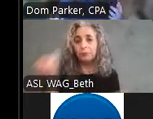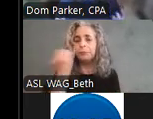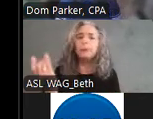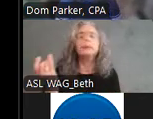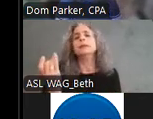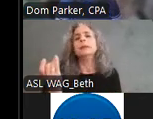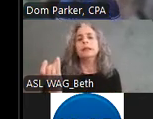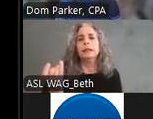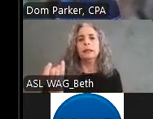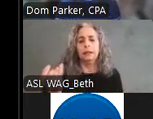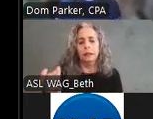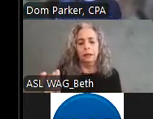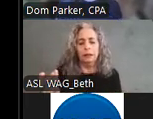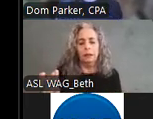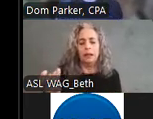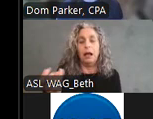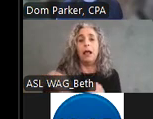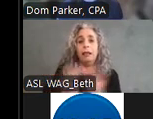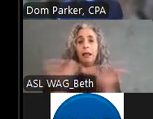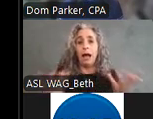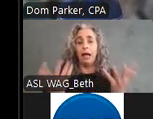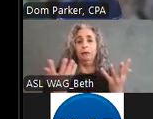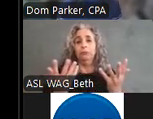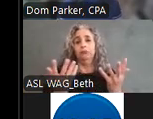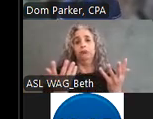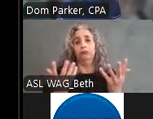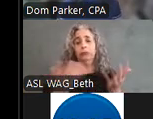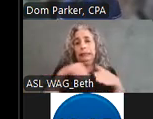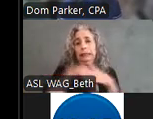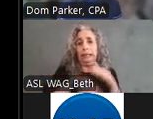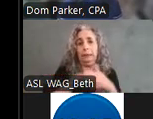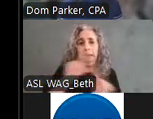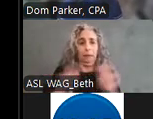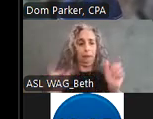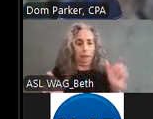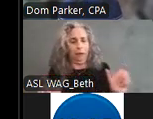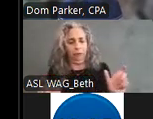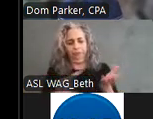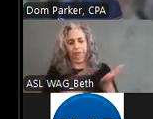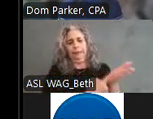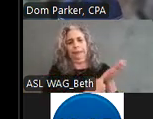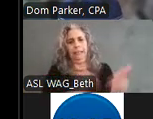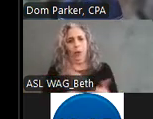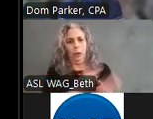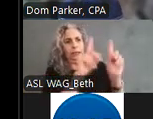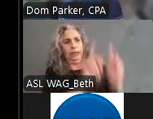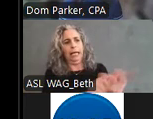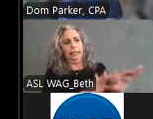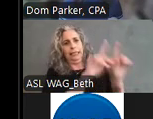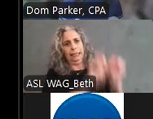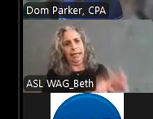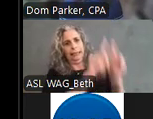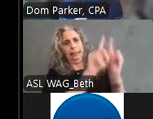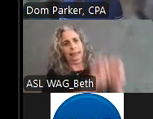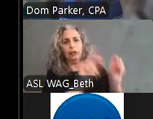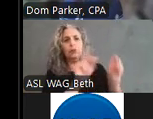Like with a lot of accessibility people, we always talk about testing with real users. And